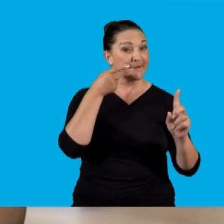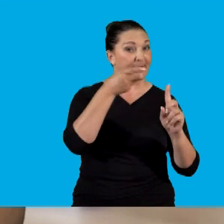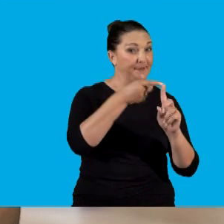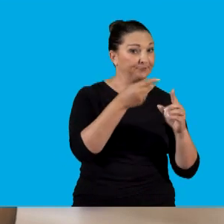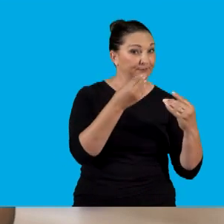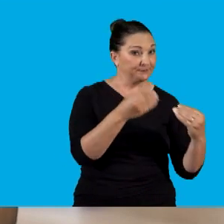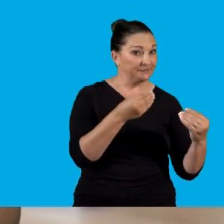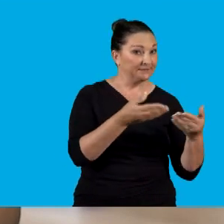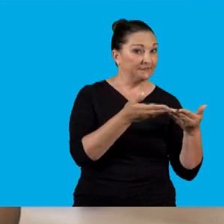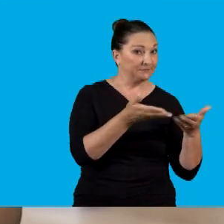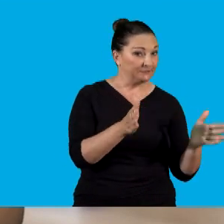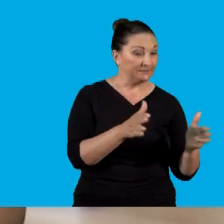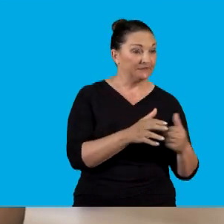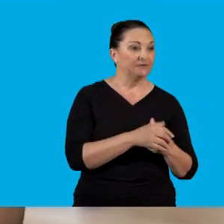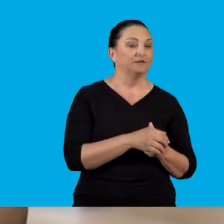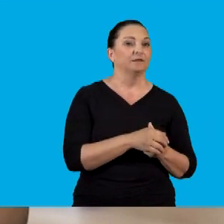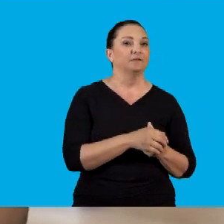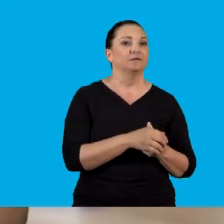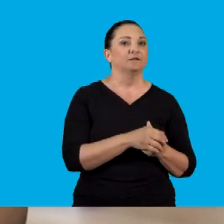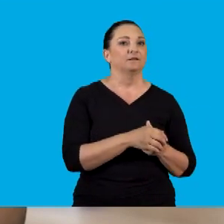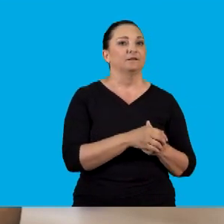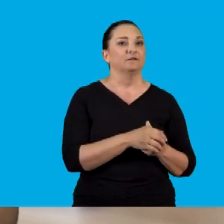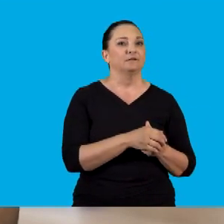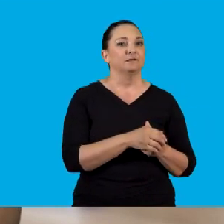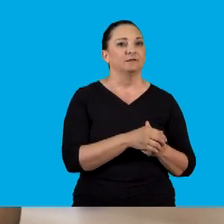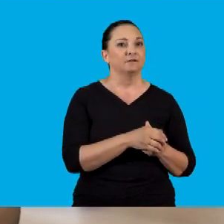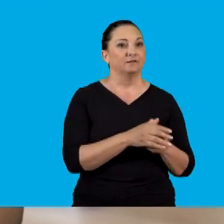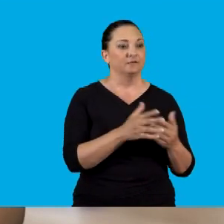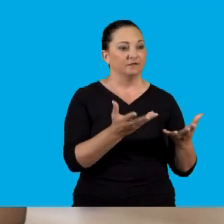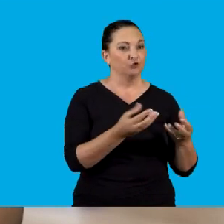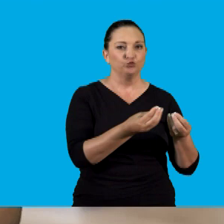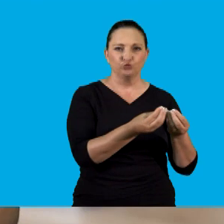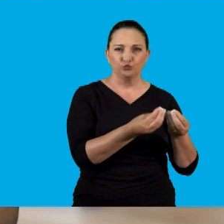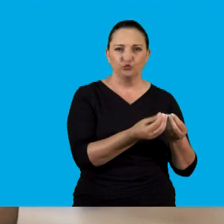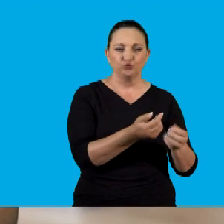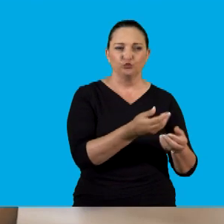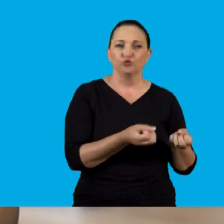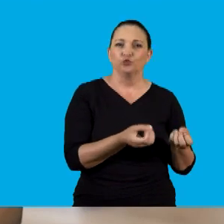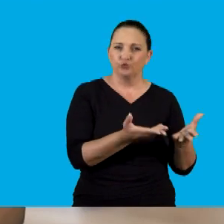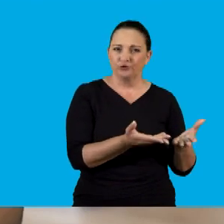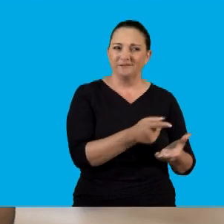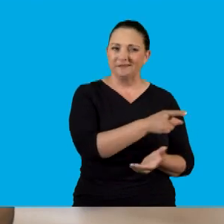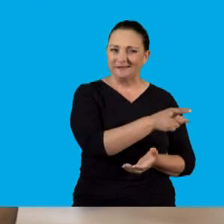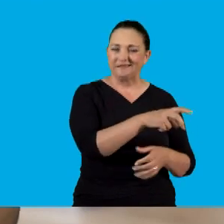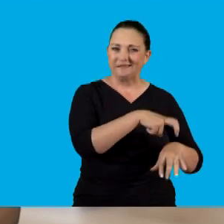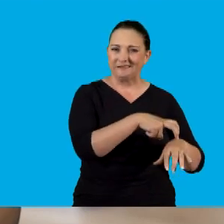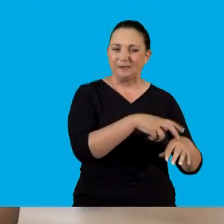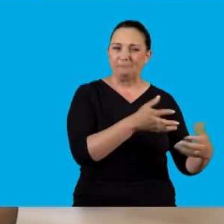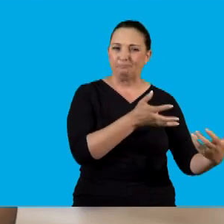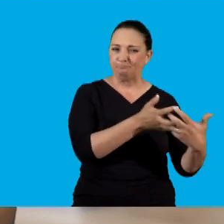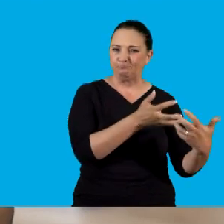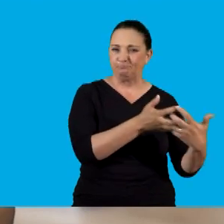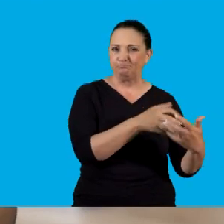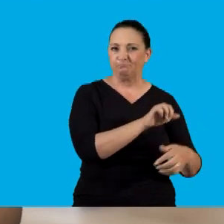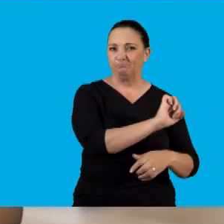public sector is to ensure that they provide public with the goods and services that meets the needs